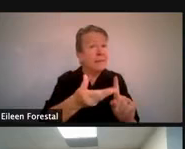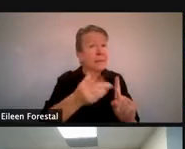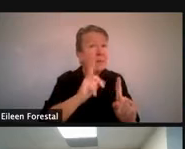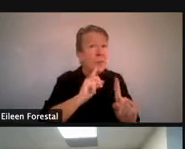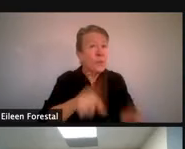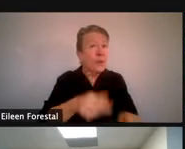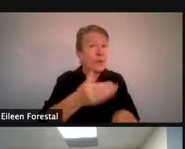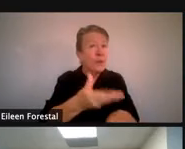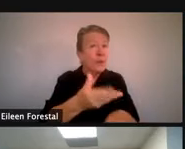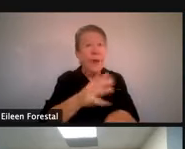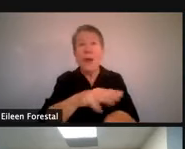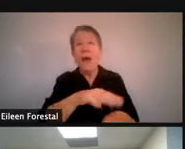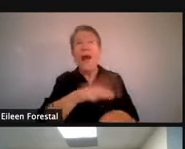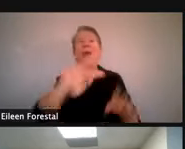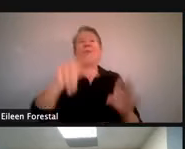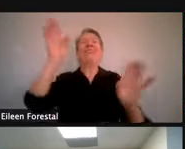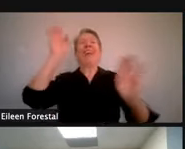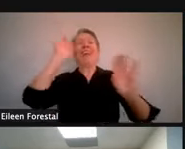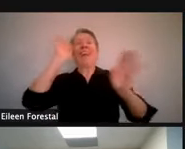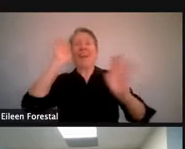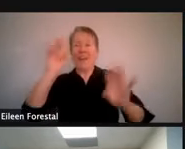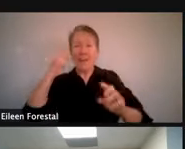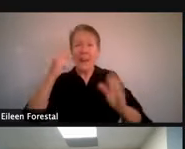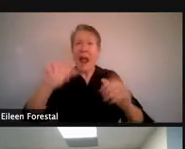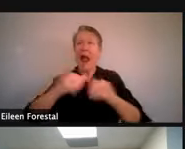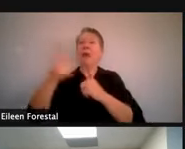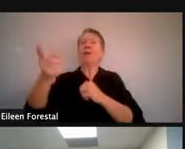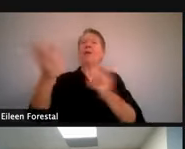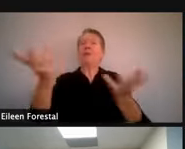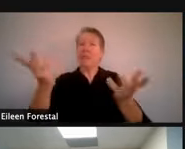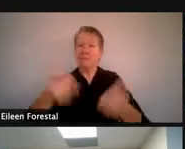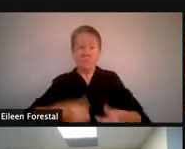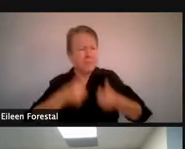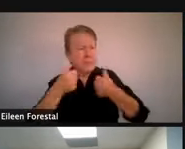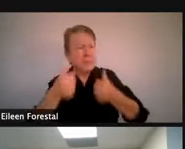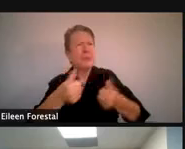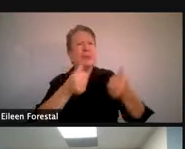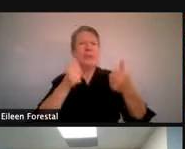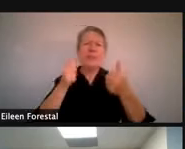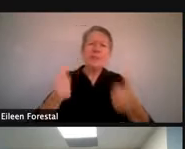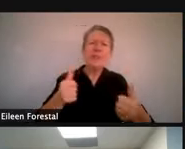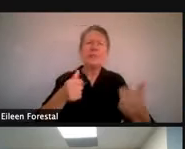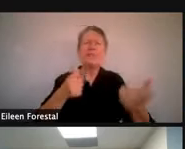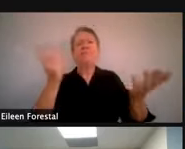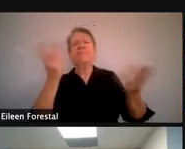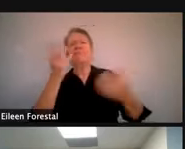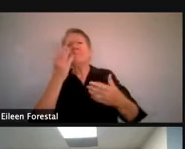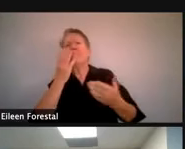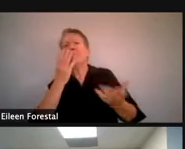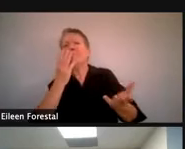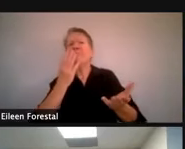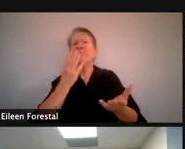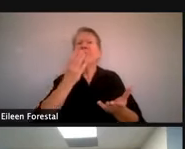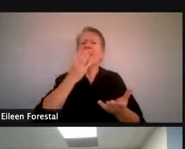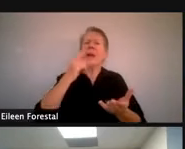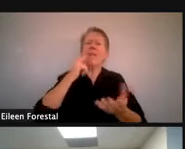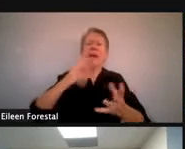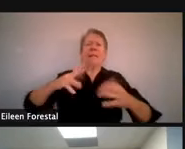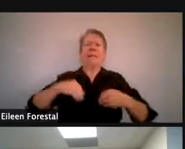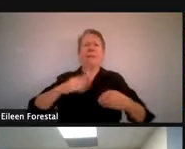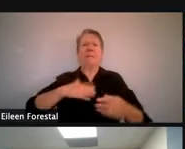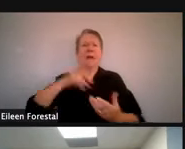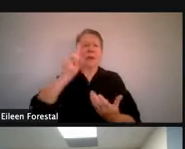Dave, you Hey, there? Governor, how you doing? I'm good, man. How are you? Good. Thanks for taking the question here. Couple of